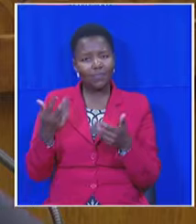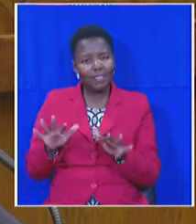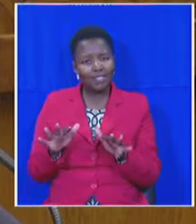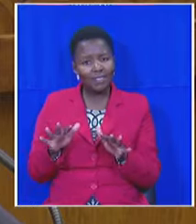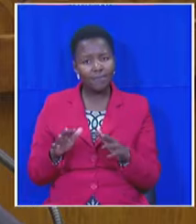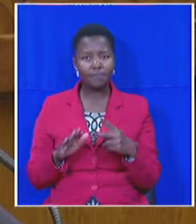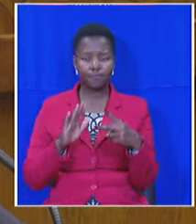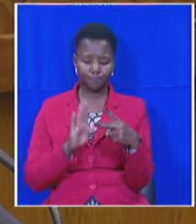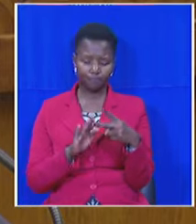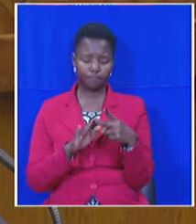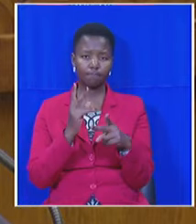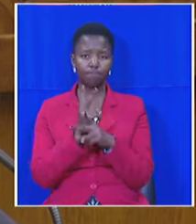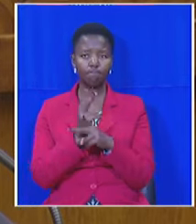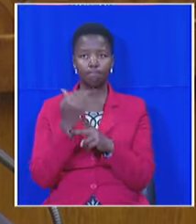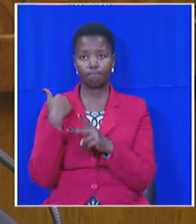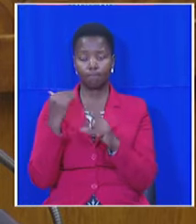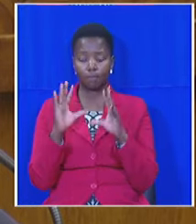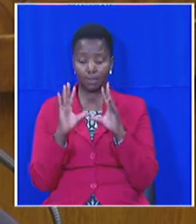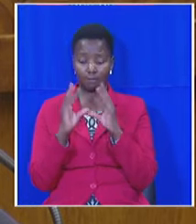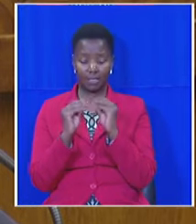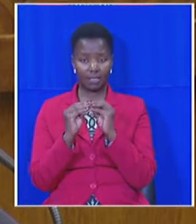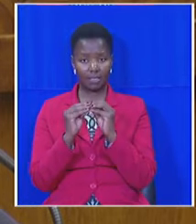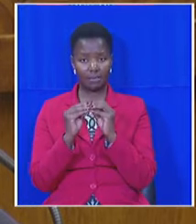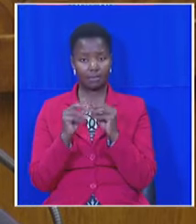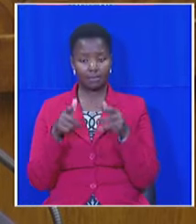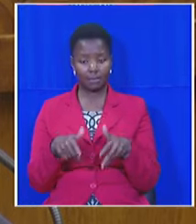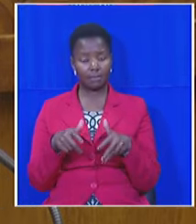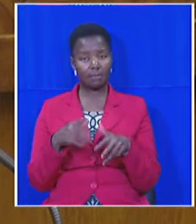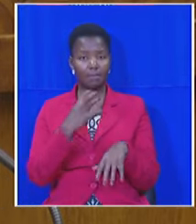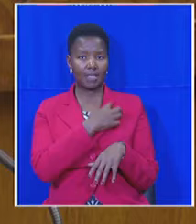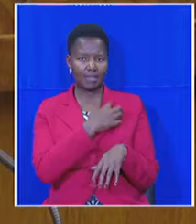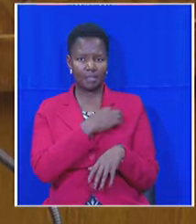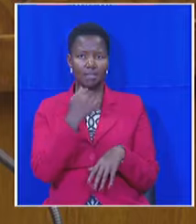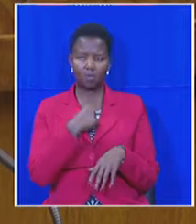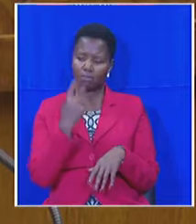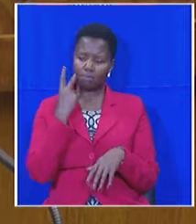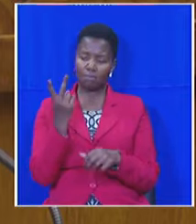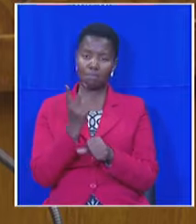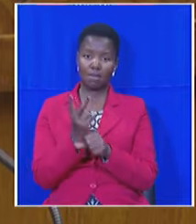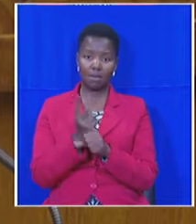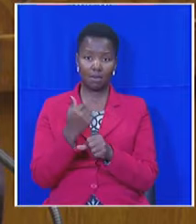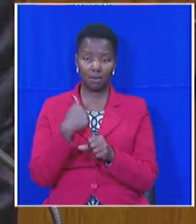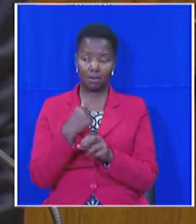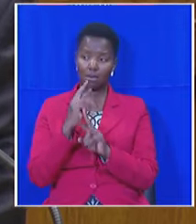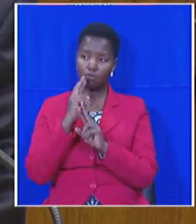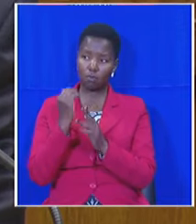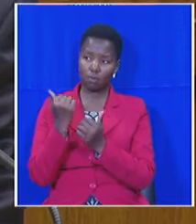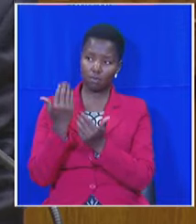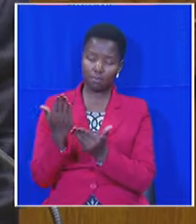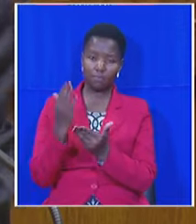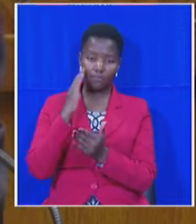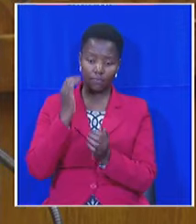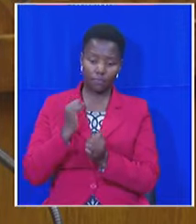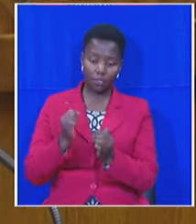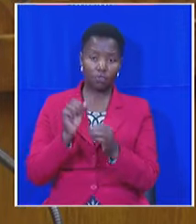to say, at our meeting yesterday, Minister, we observed once again, as we did now report on your budget, that the strat plan